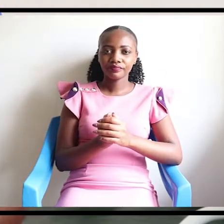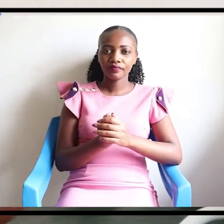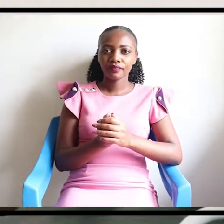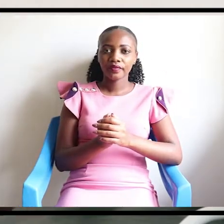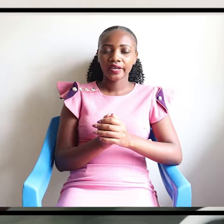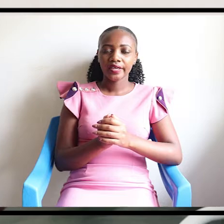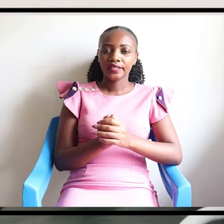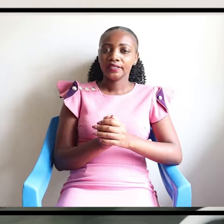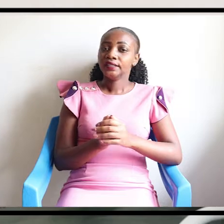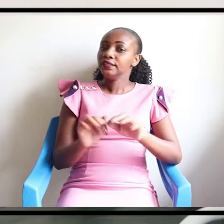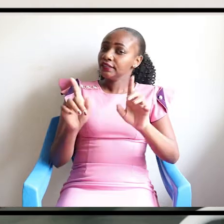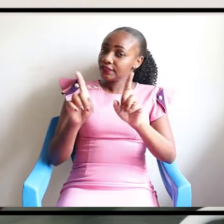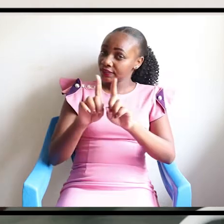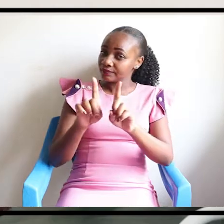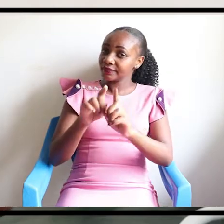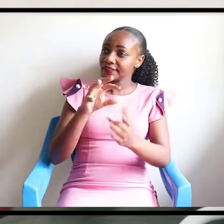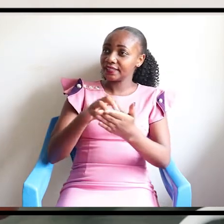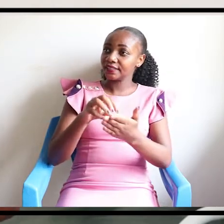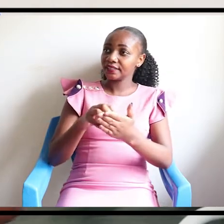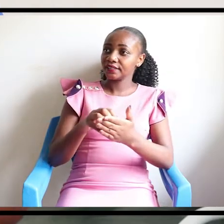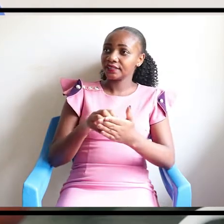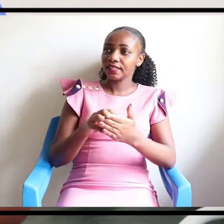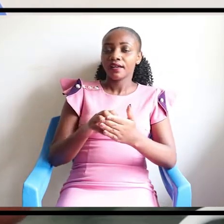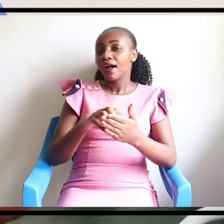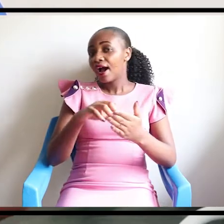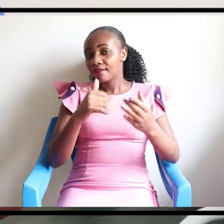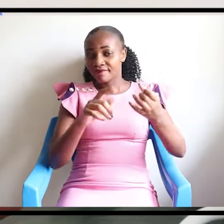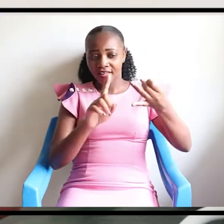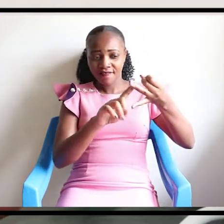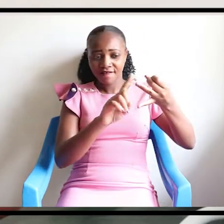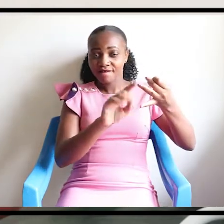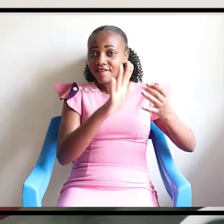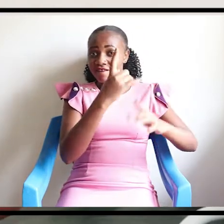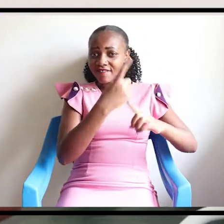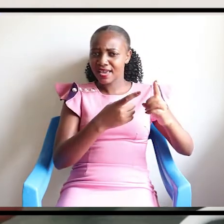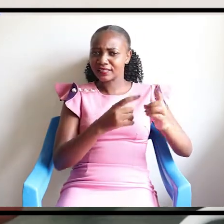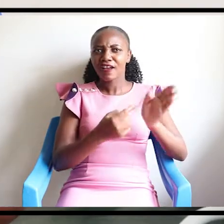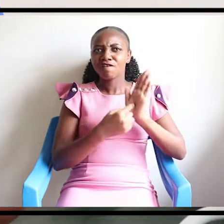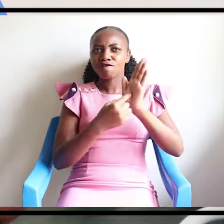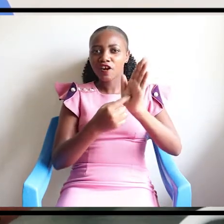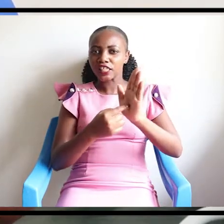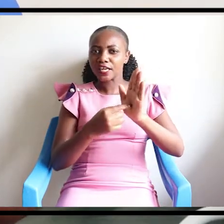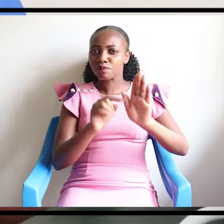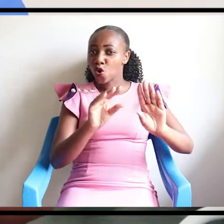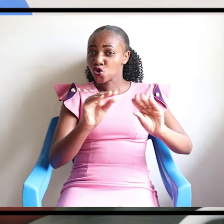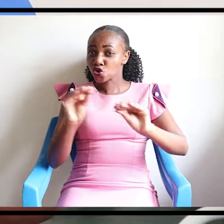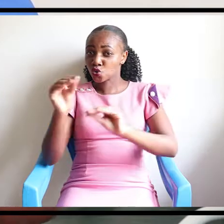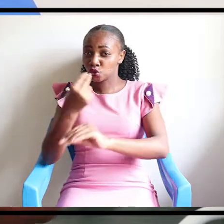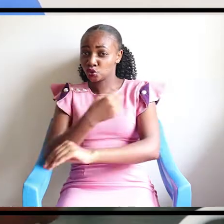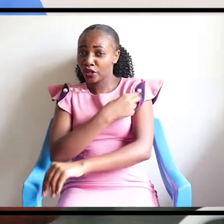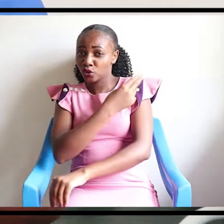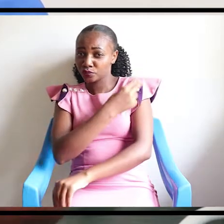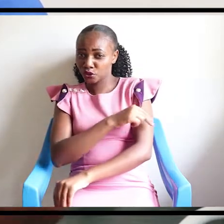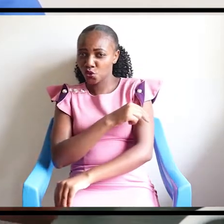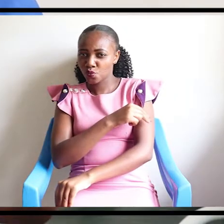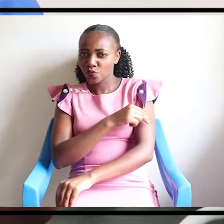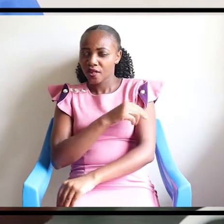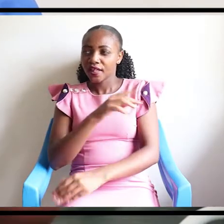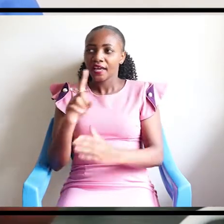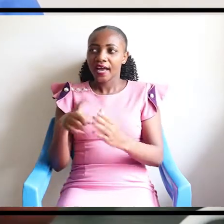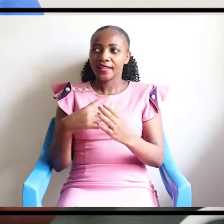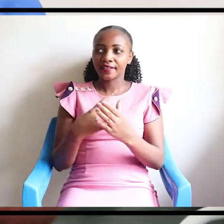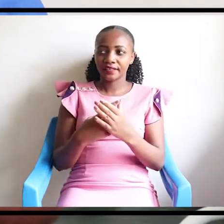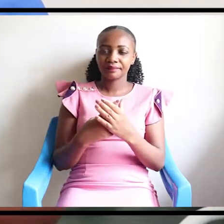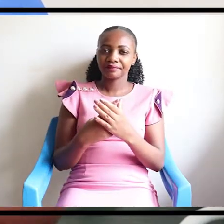conceive. Similarly, I'll say even the 5-year-old, for example, you go seek for the family planning and you told you don't have